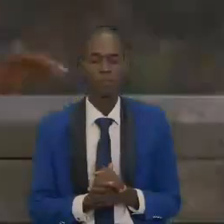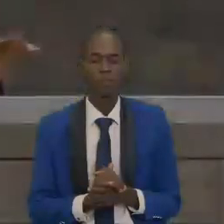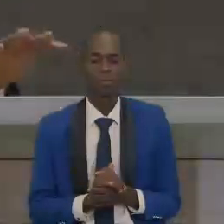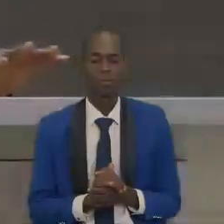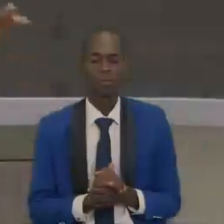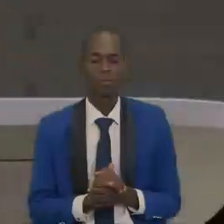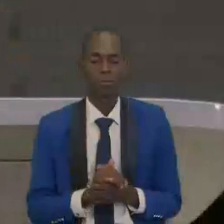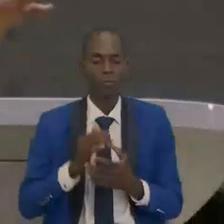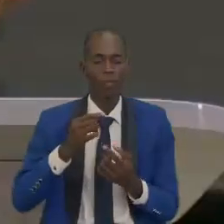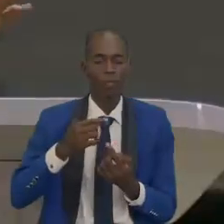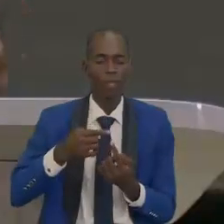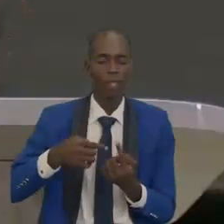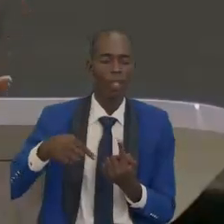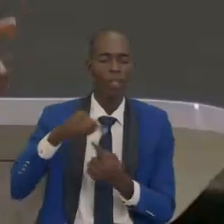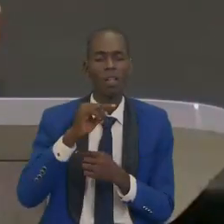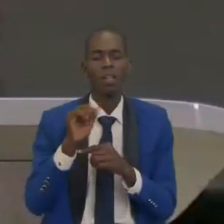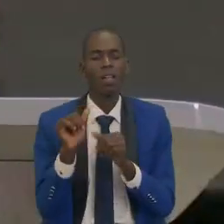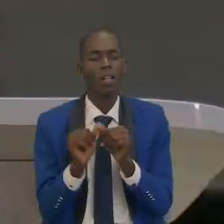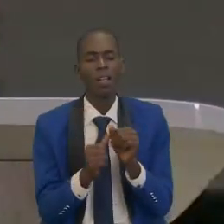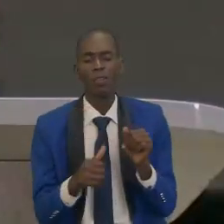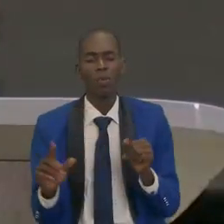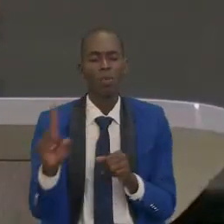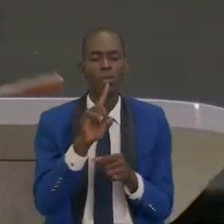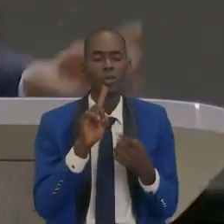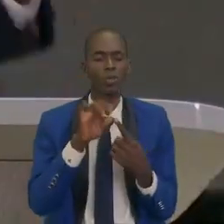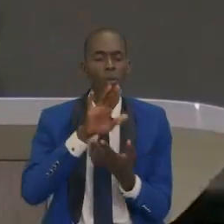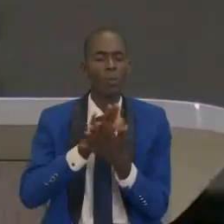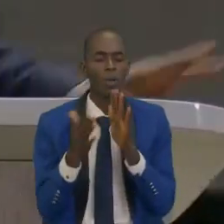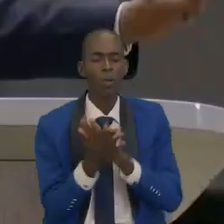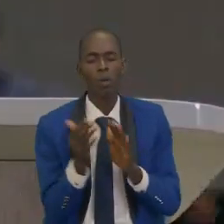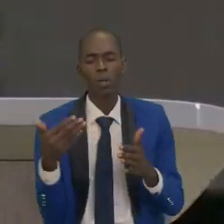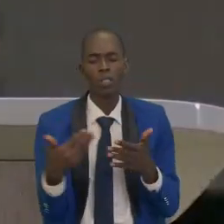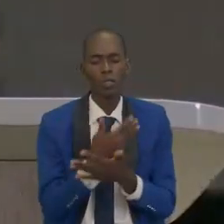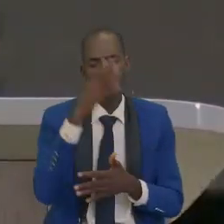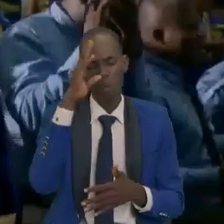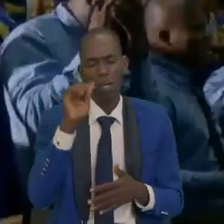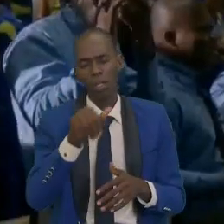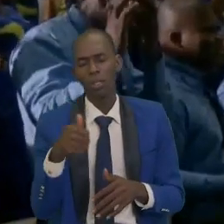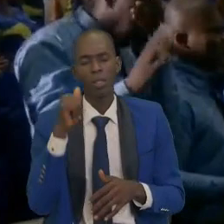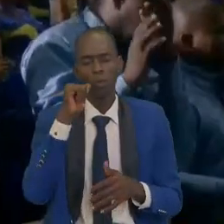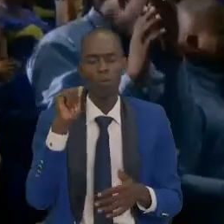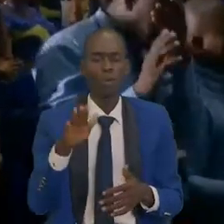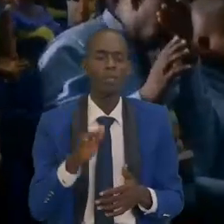turn everyone to become another man another woman